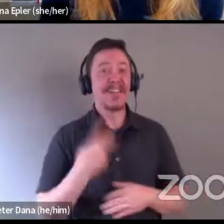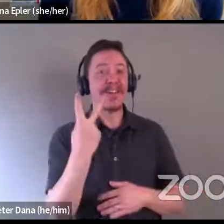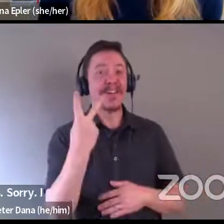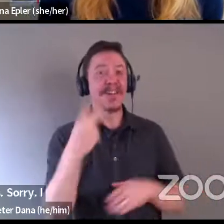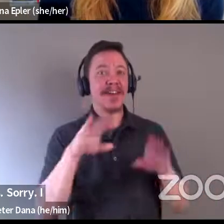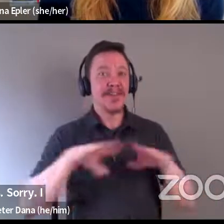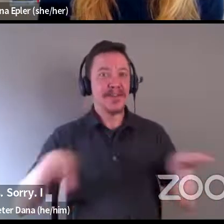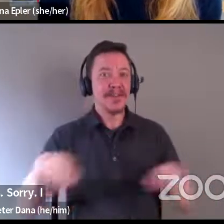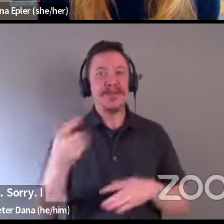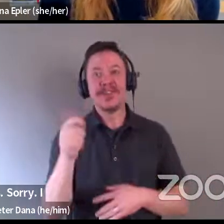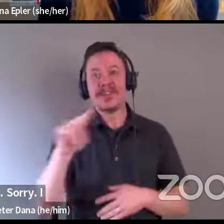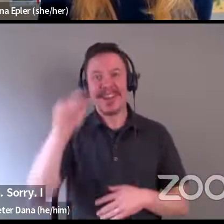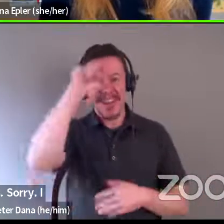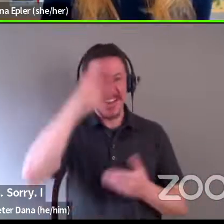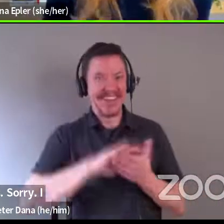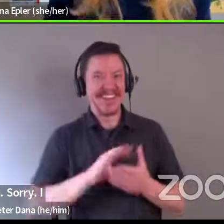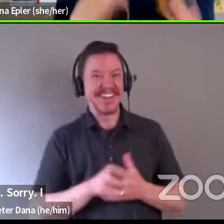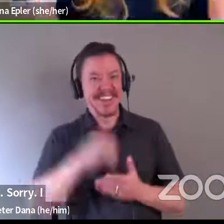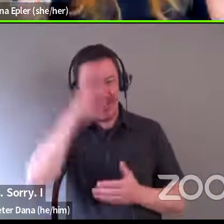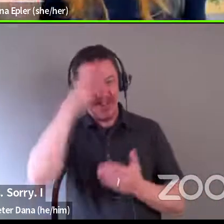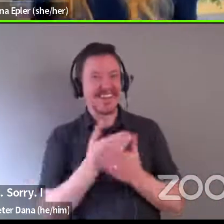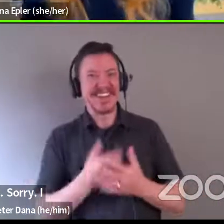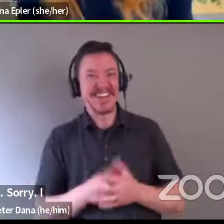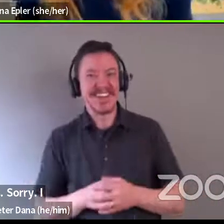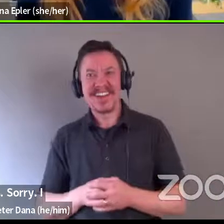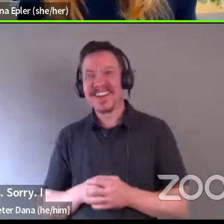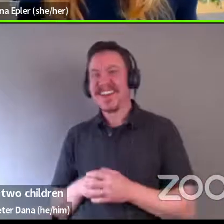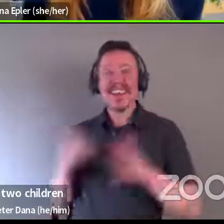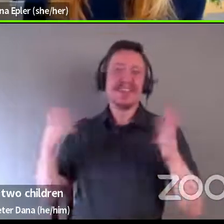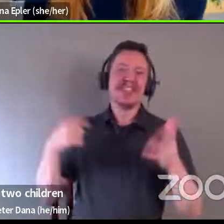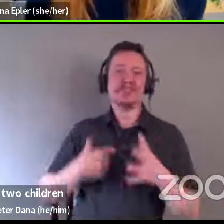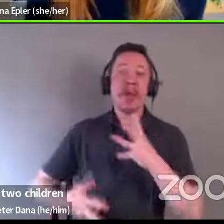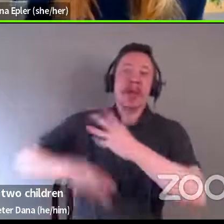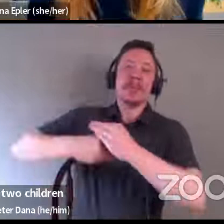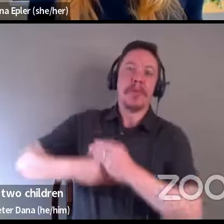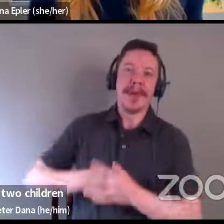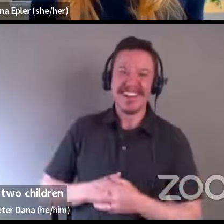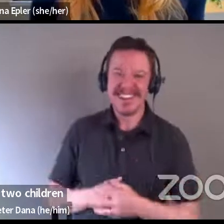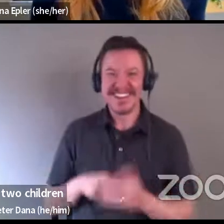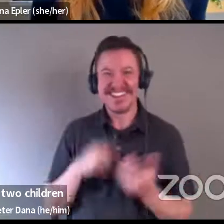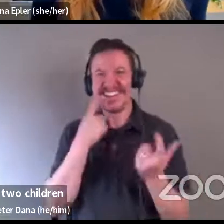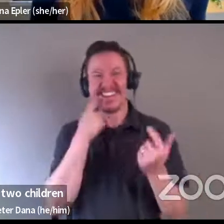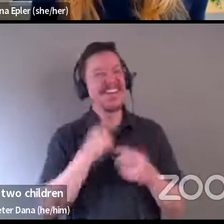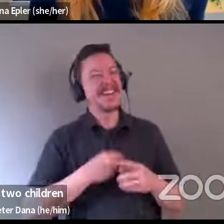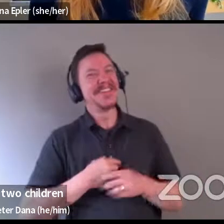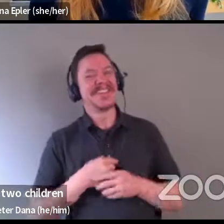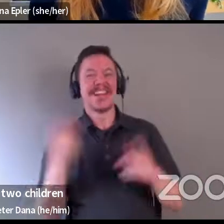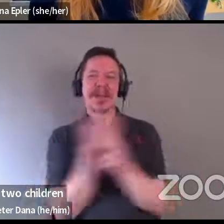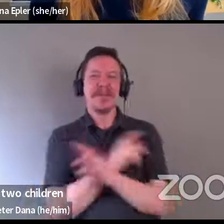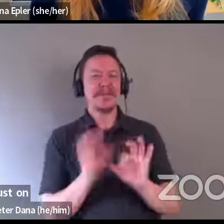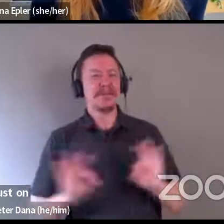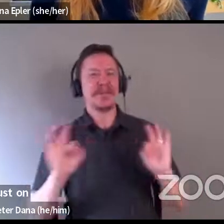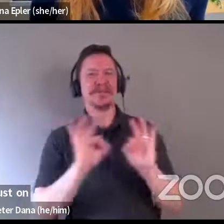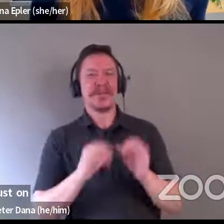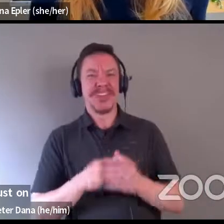a grandson. Wow. Just on top of all of that. Yes. That's the most important thing. Yeah.